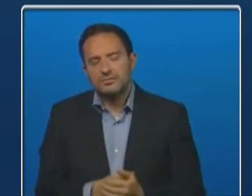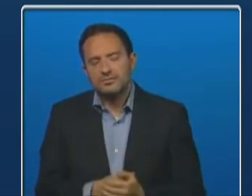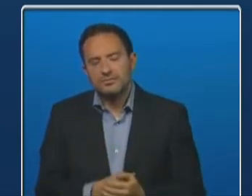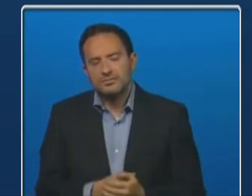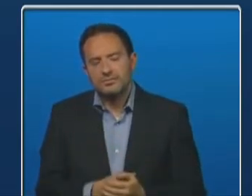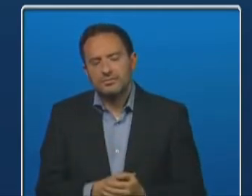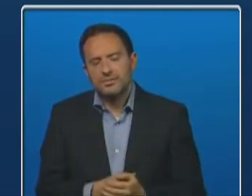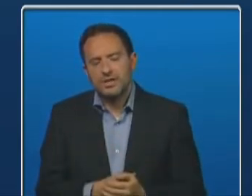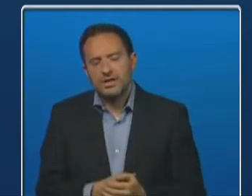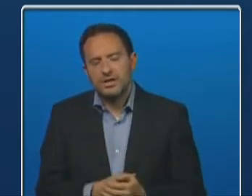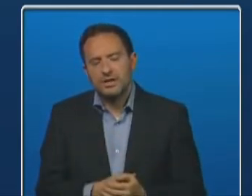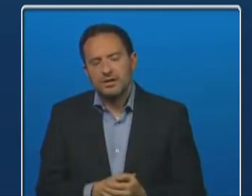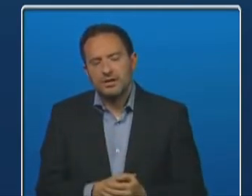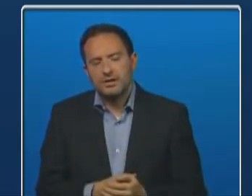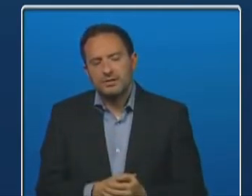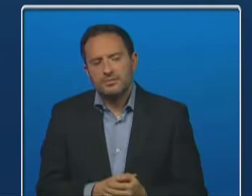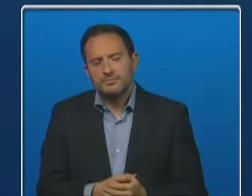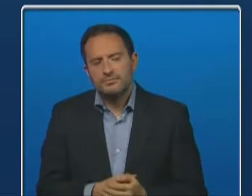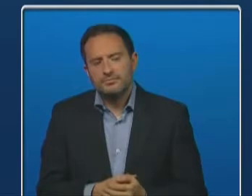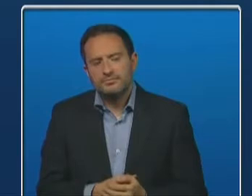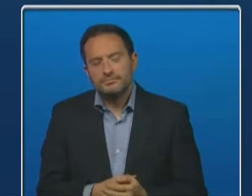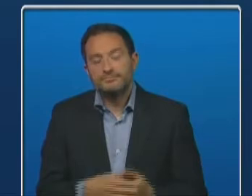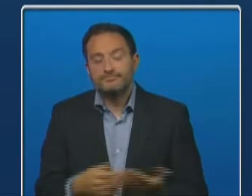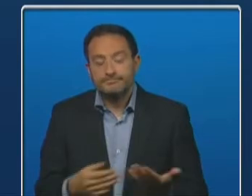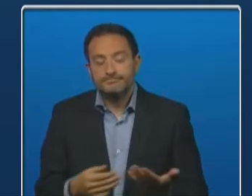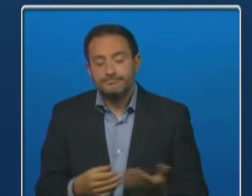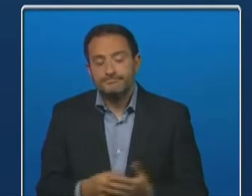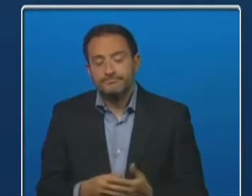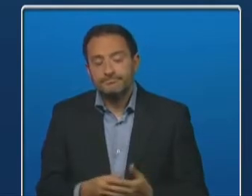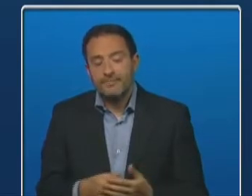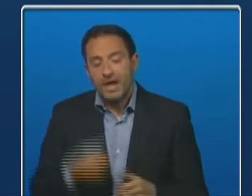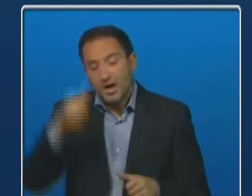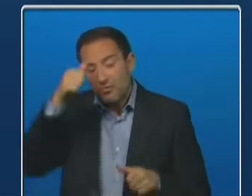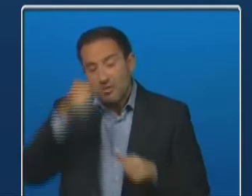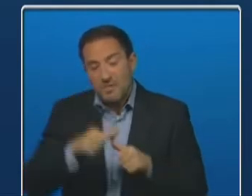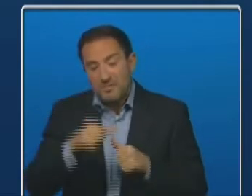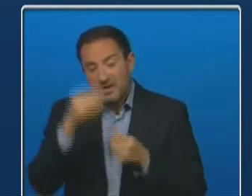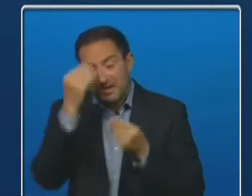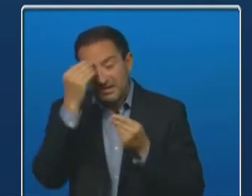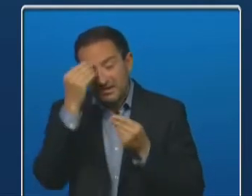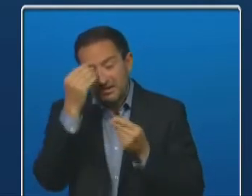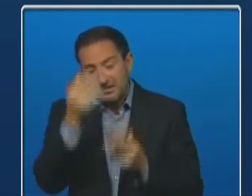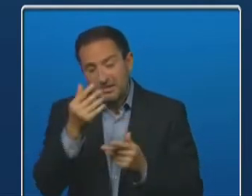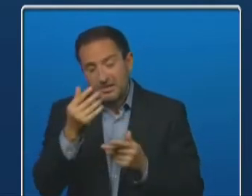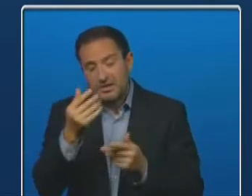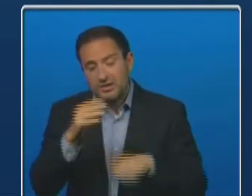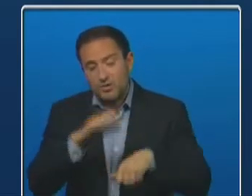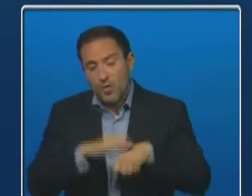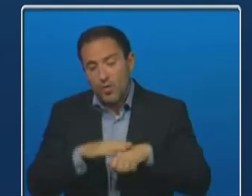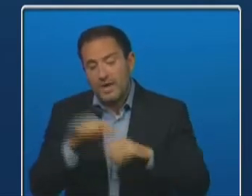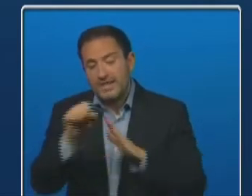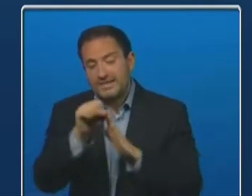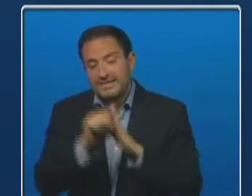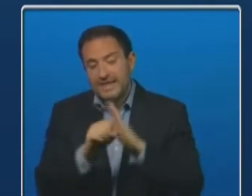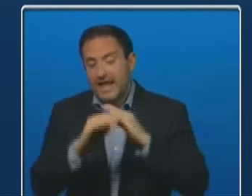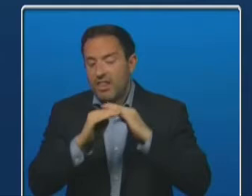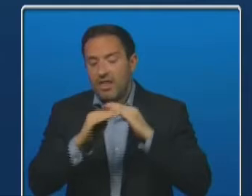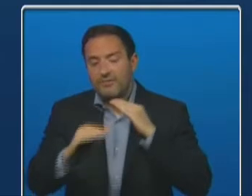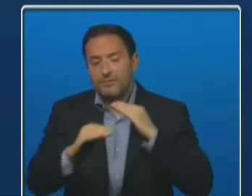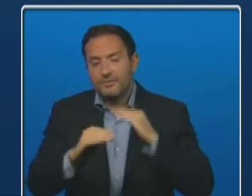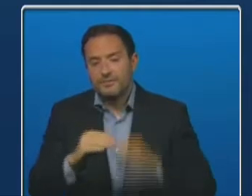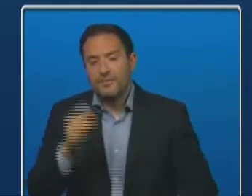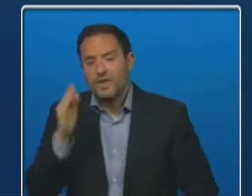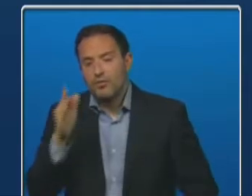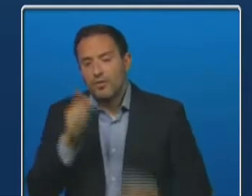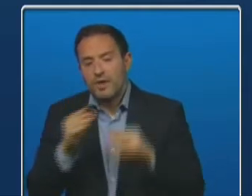be mindful of the fact that the set of data that we've released today is only down to the state level as far as the geography is considered, but there will be